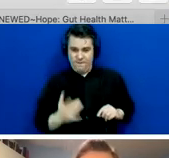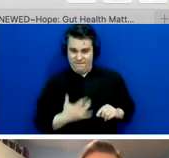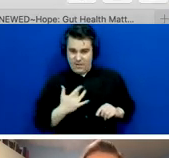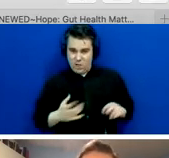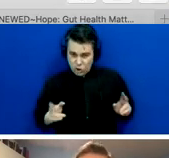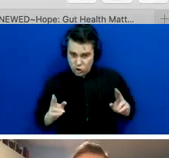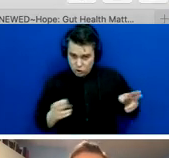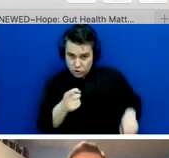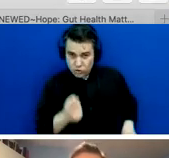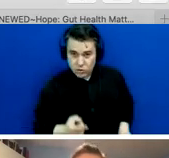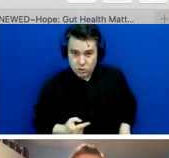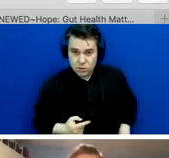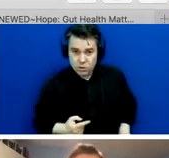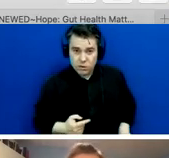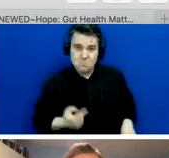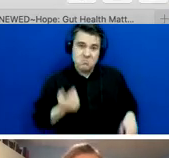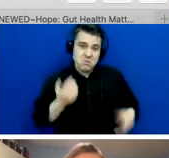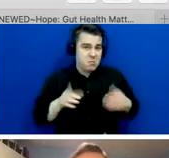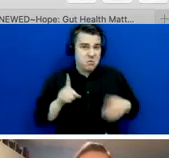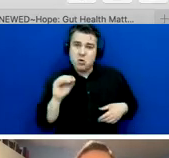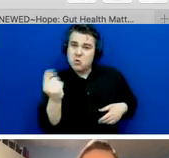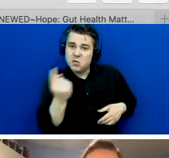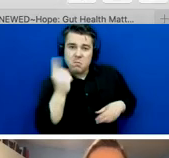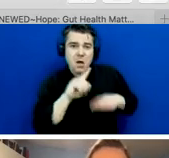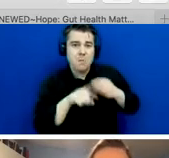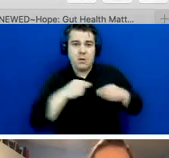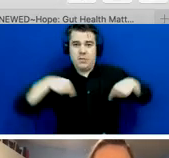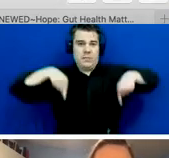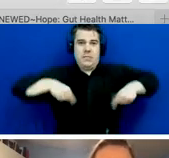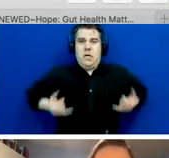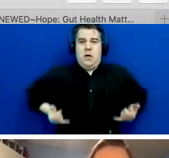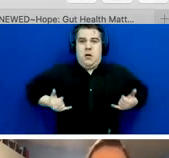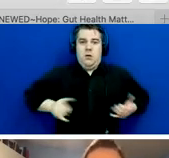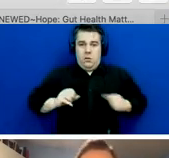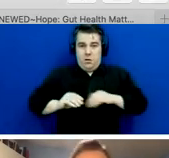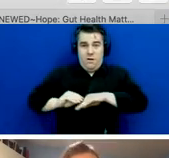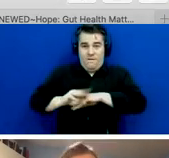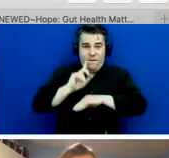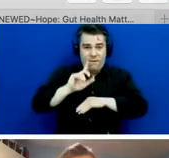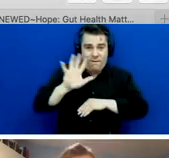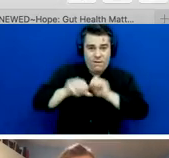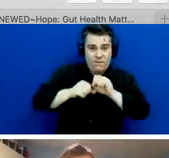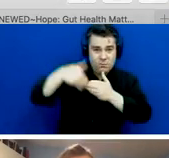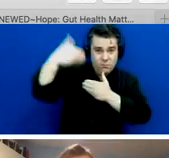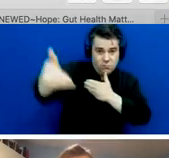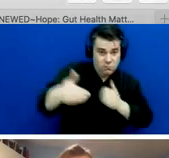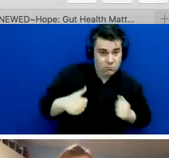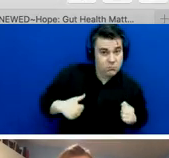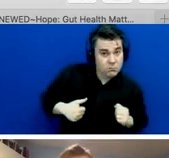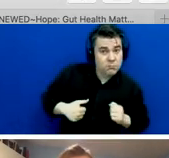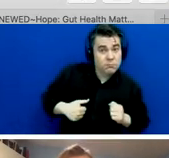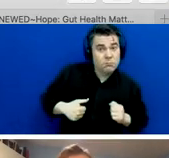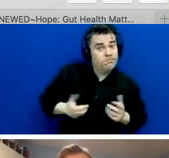urgency to maybe do something about here and now that can affect you in 5 years from now?